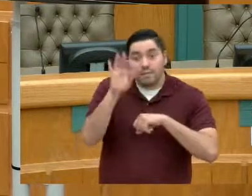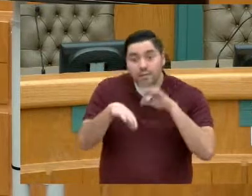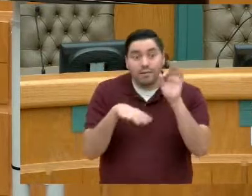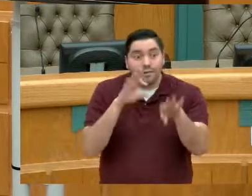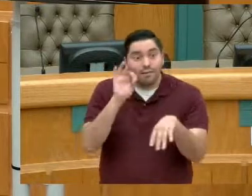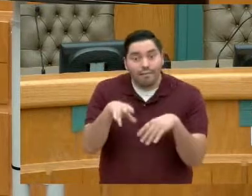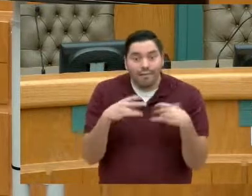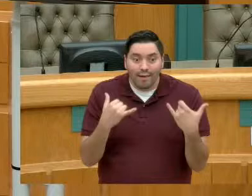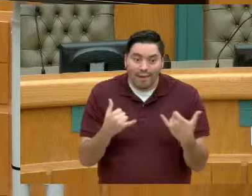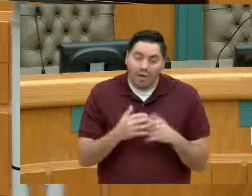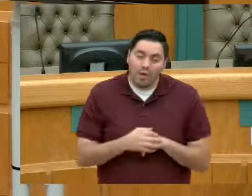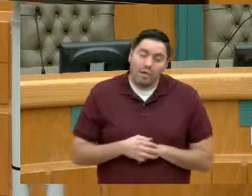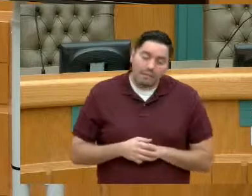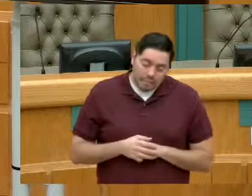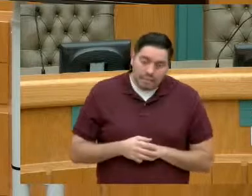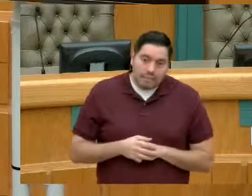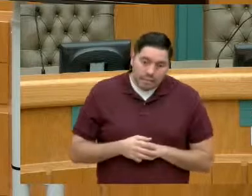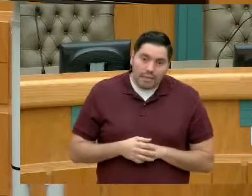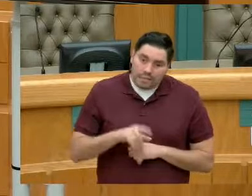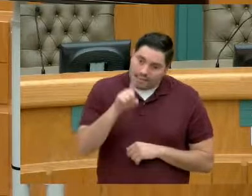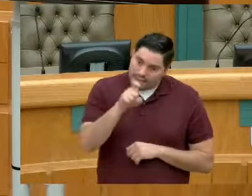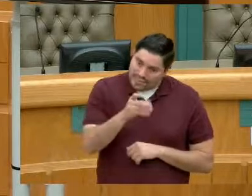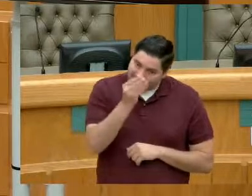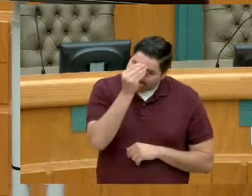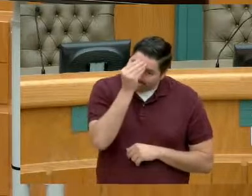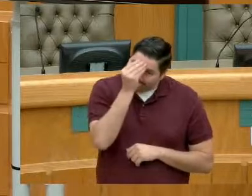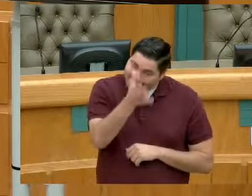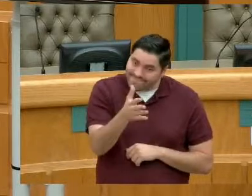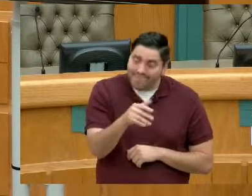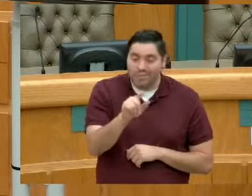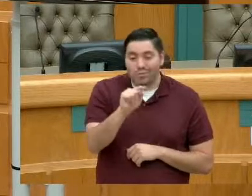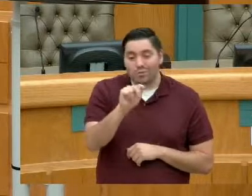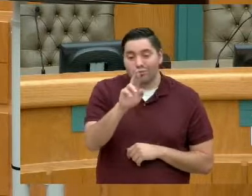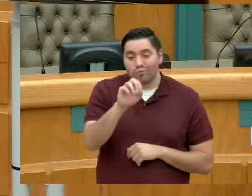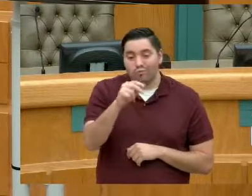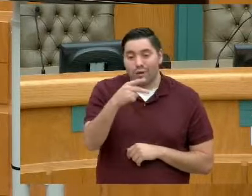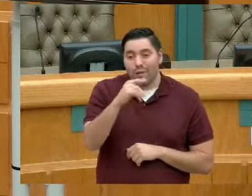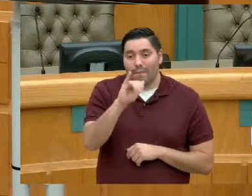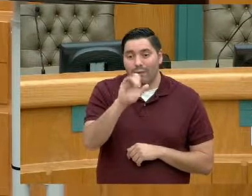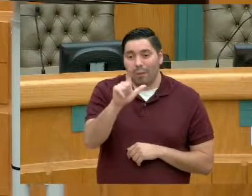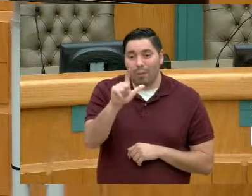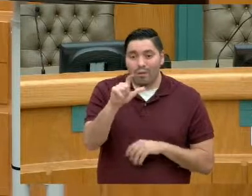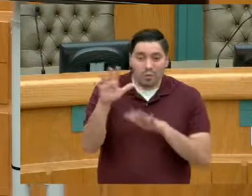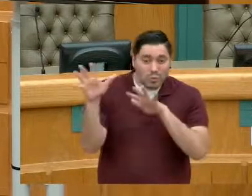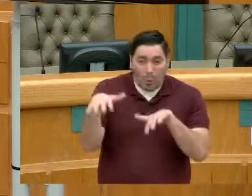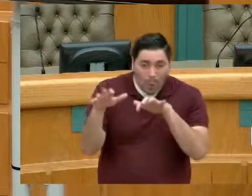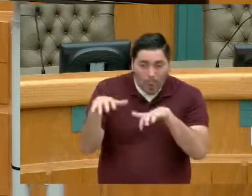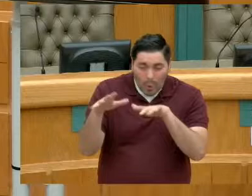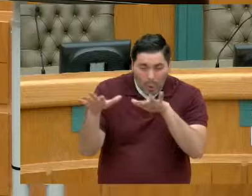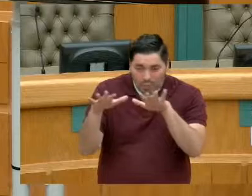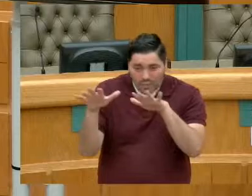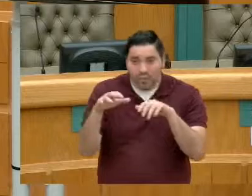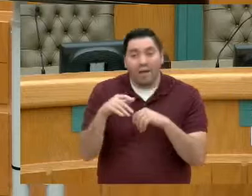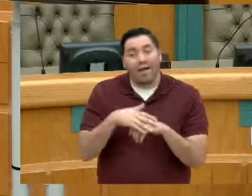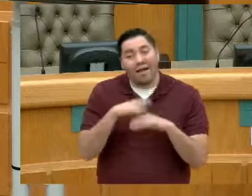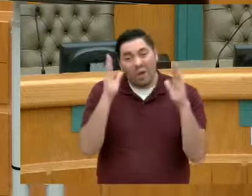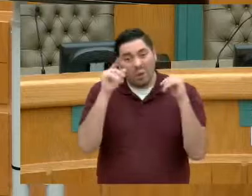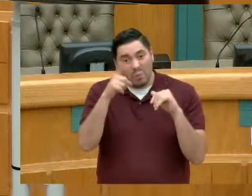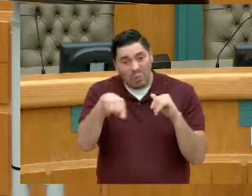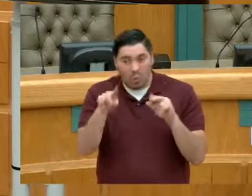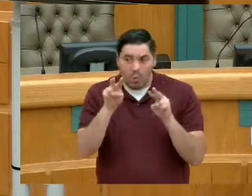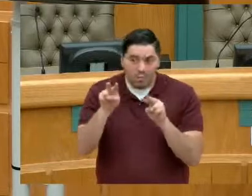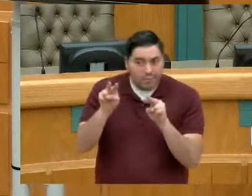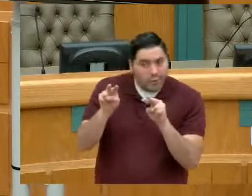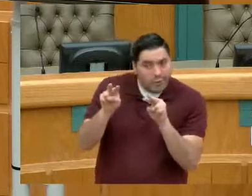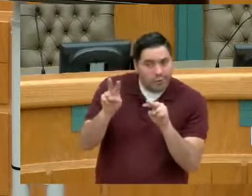and I'm afraid that I need to dispense some about tropical storms. I hope that you all have been monitoring, much